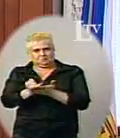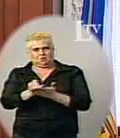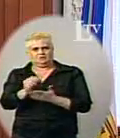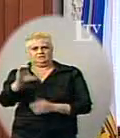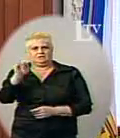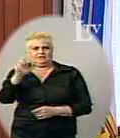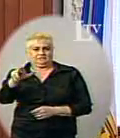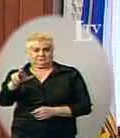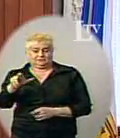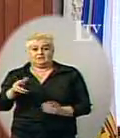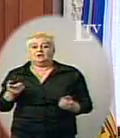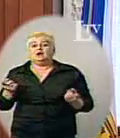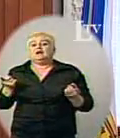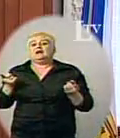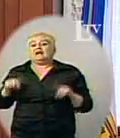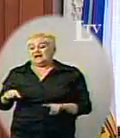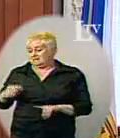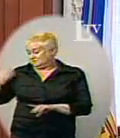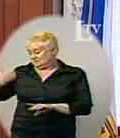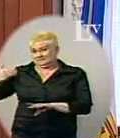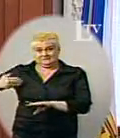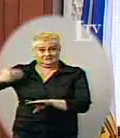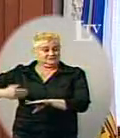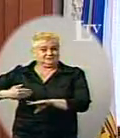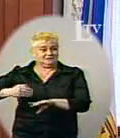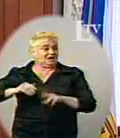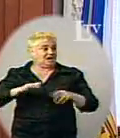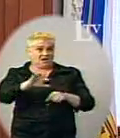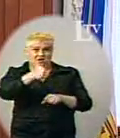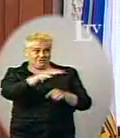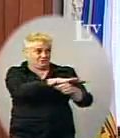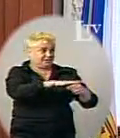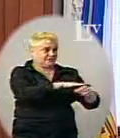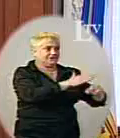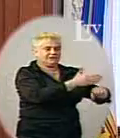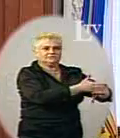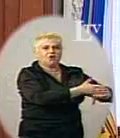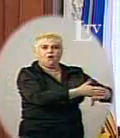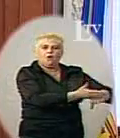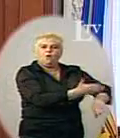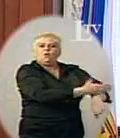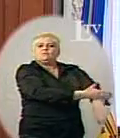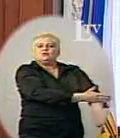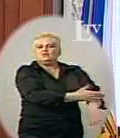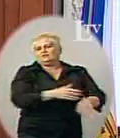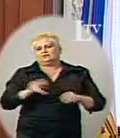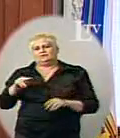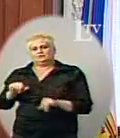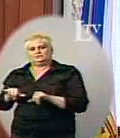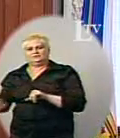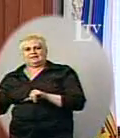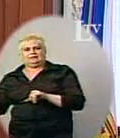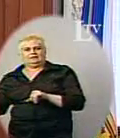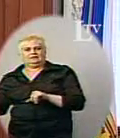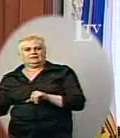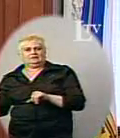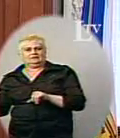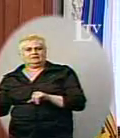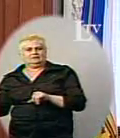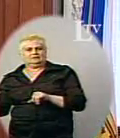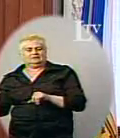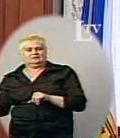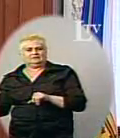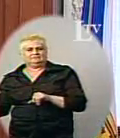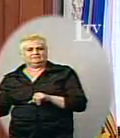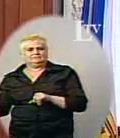have not kept pace with other jurisdictions as they extended further protections to these valued community